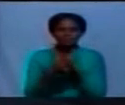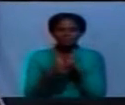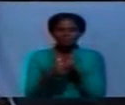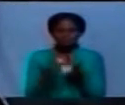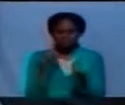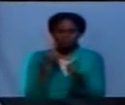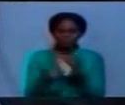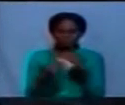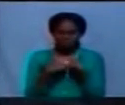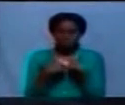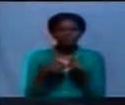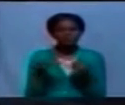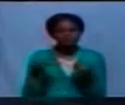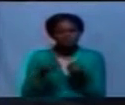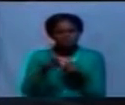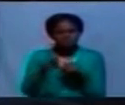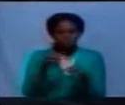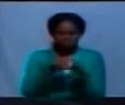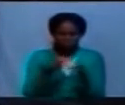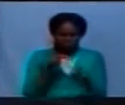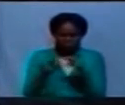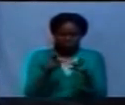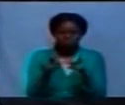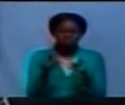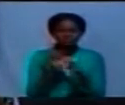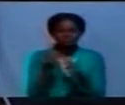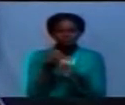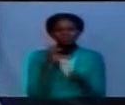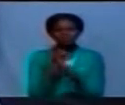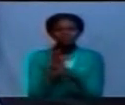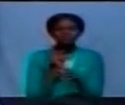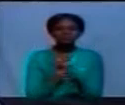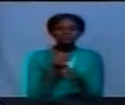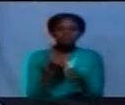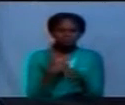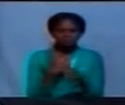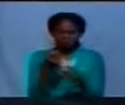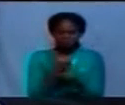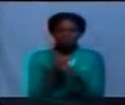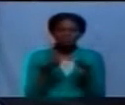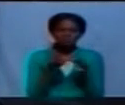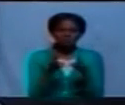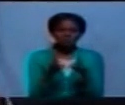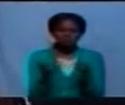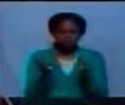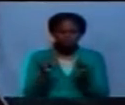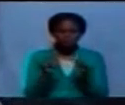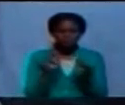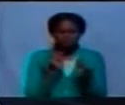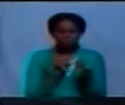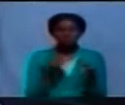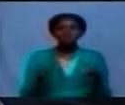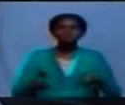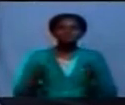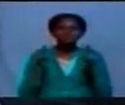to walk through this process. We are already coming from a scenario where the pain has been quite